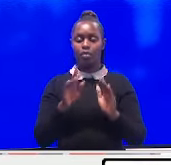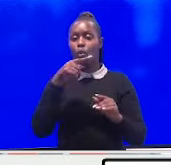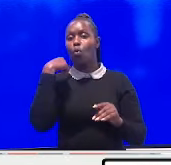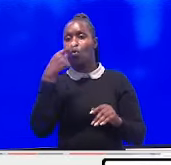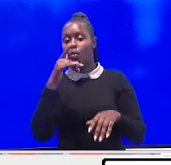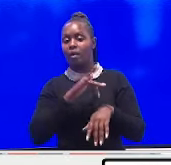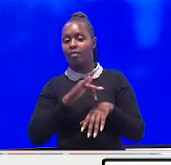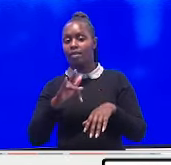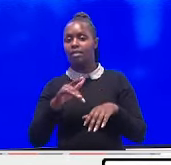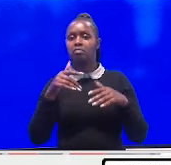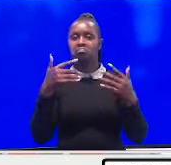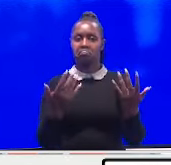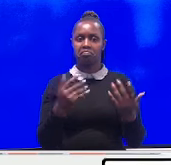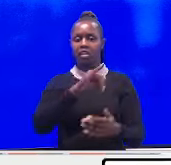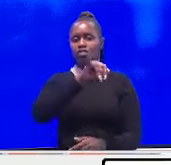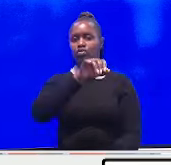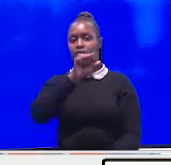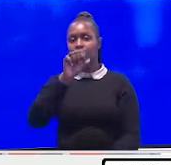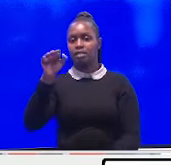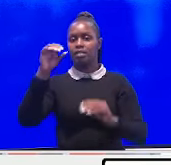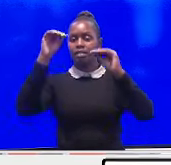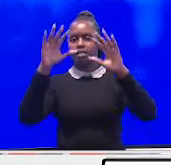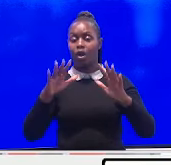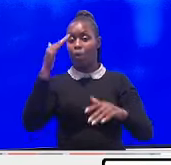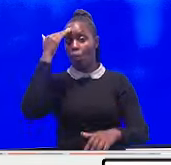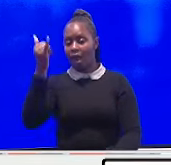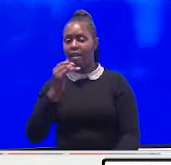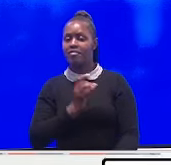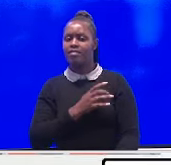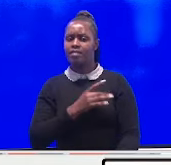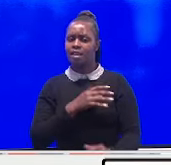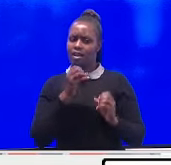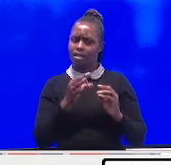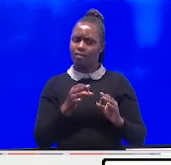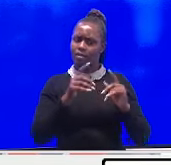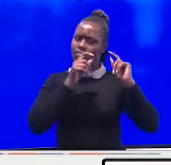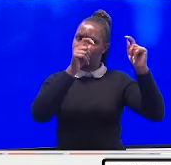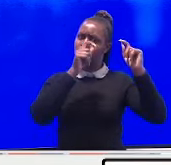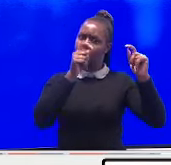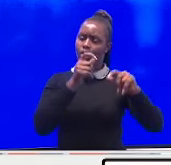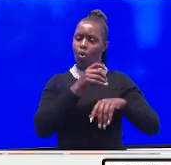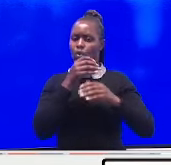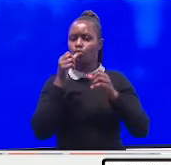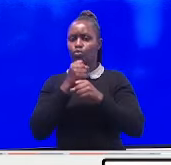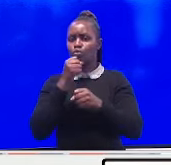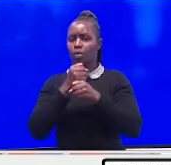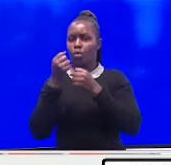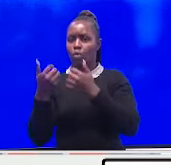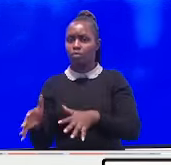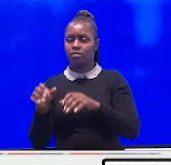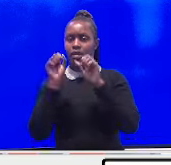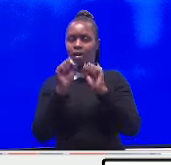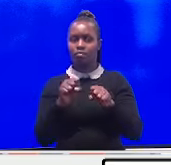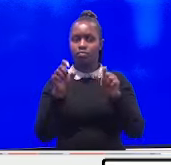by the strike are JSS teachers who fear job losses as a result of the industrial action, not to mention the parents